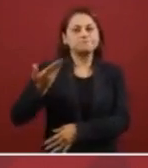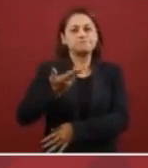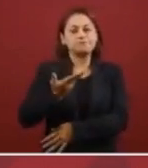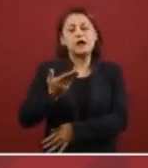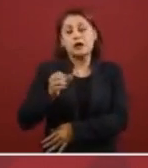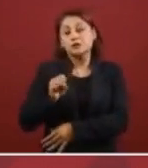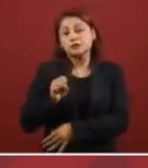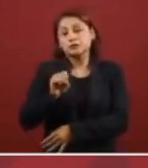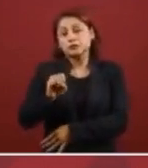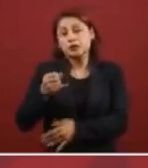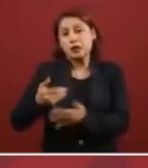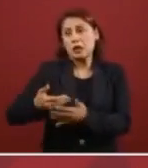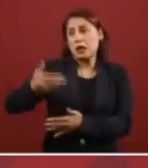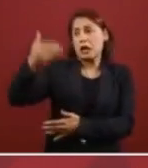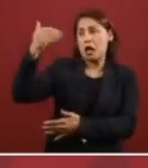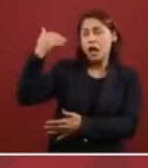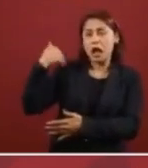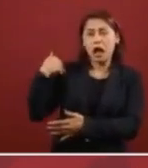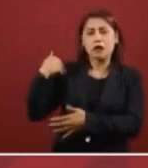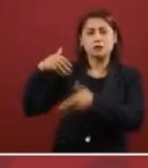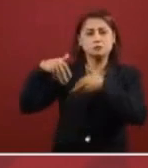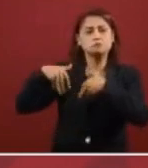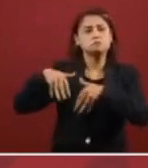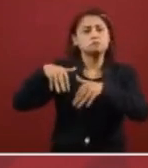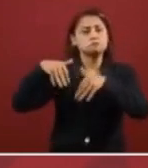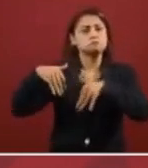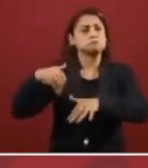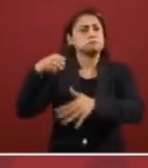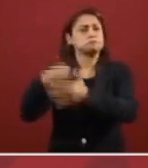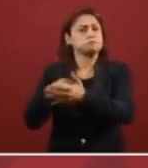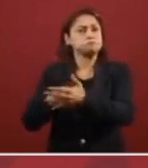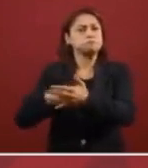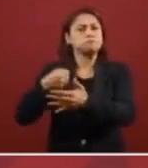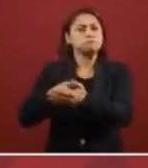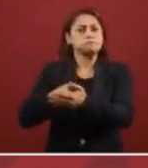that we did, and they disprestiged